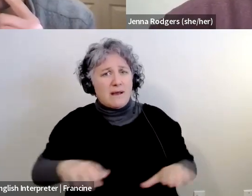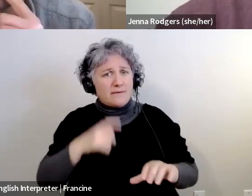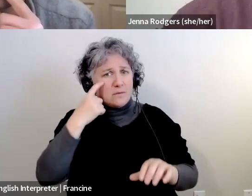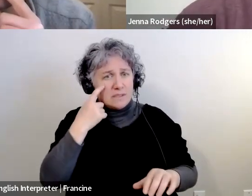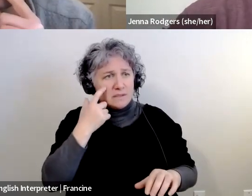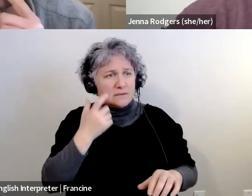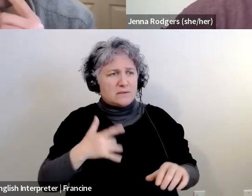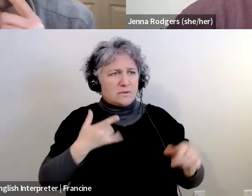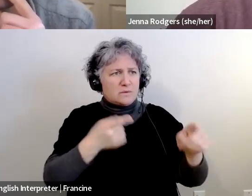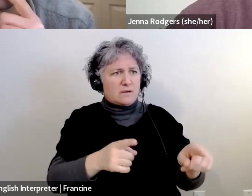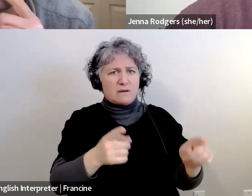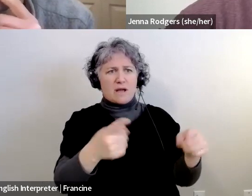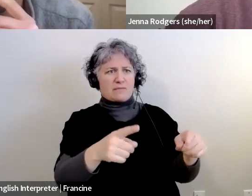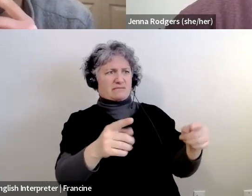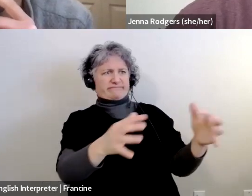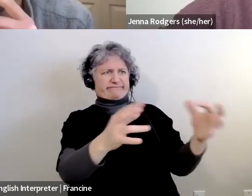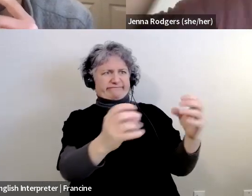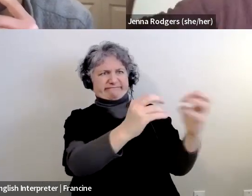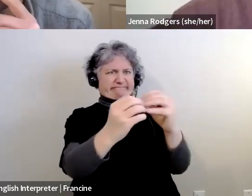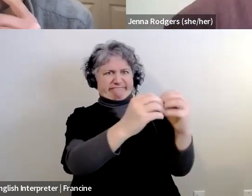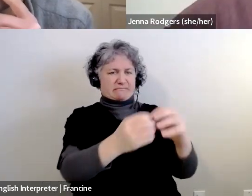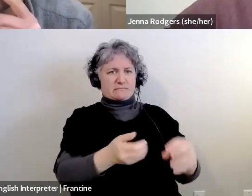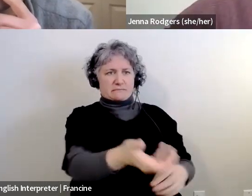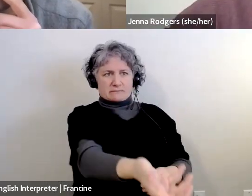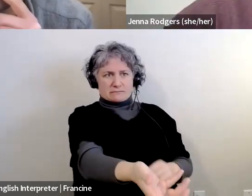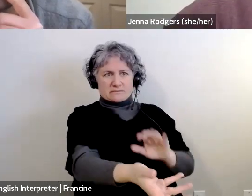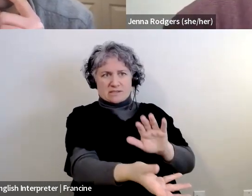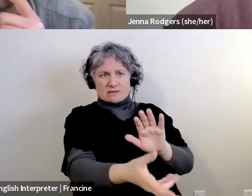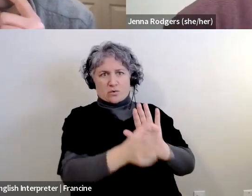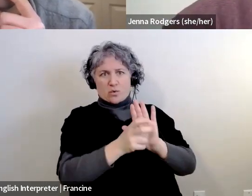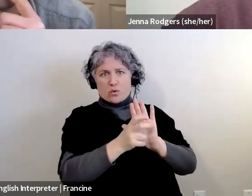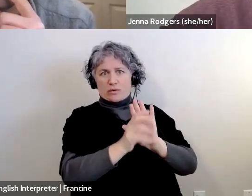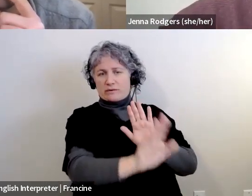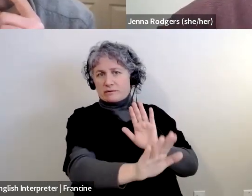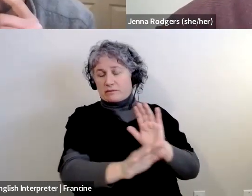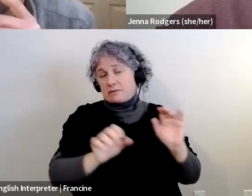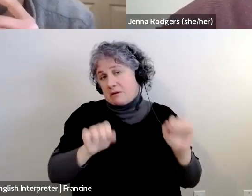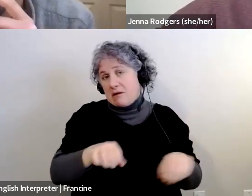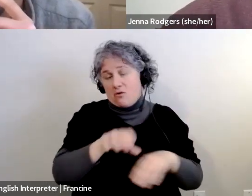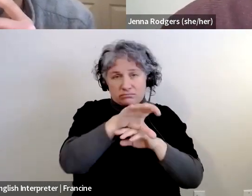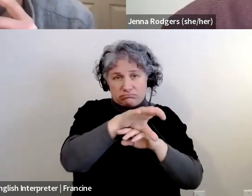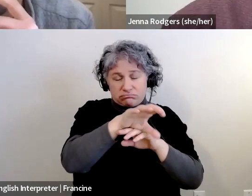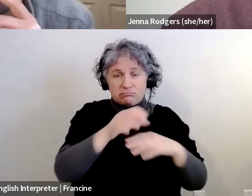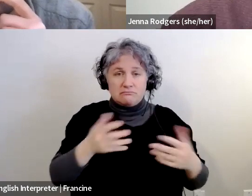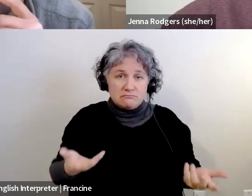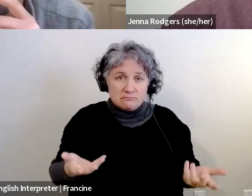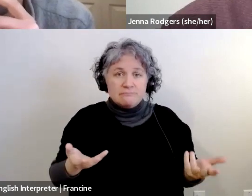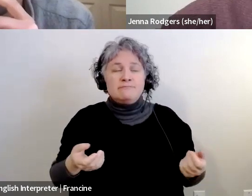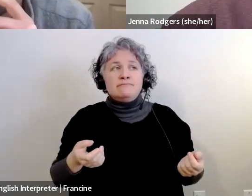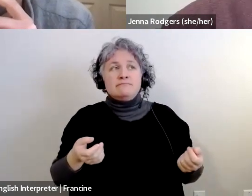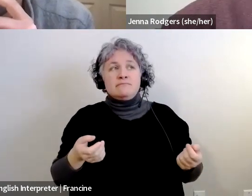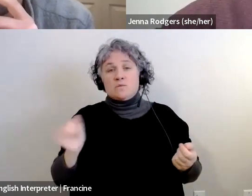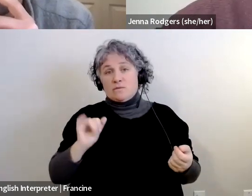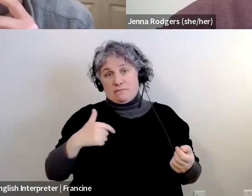to what's going on if something is happening in a rehearsal space. And then I also often speak to